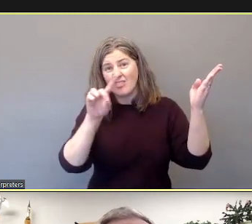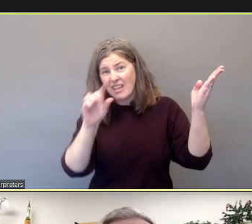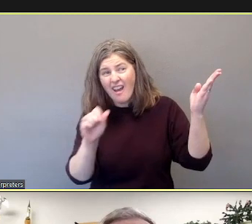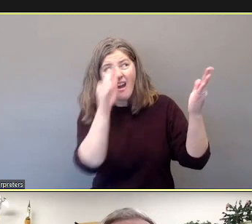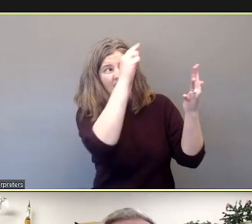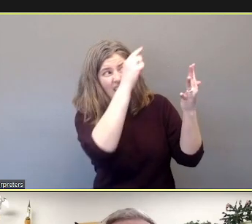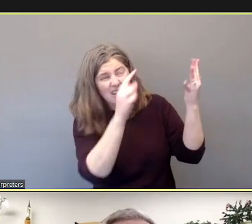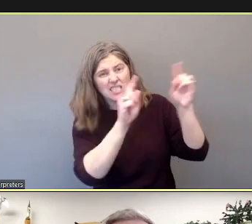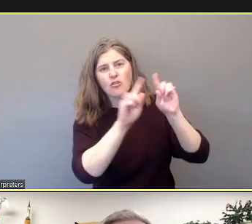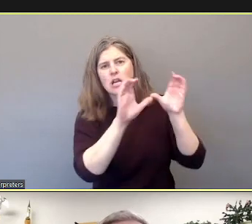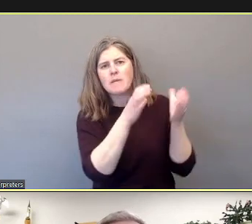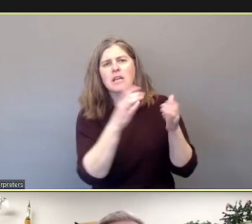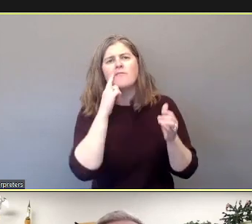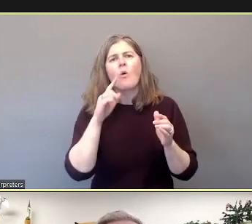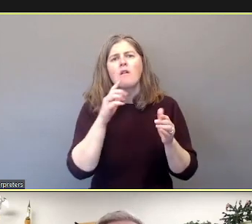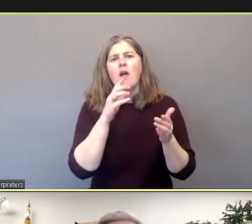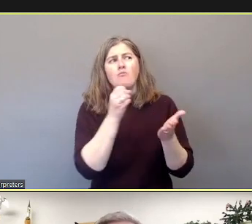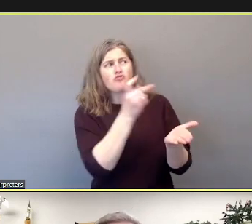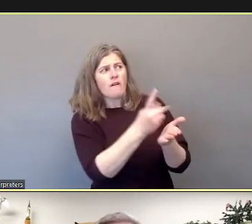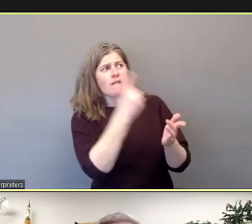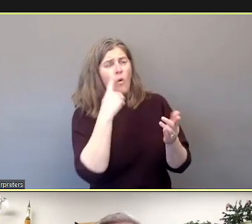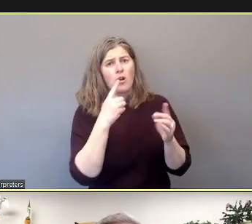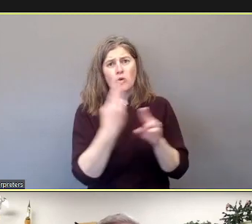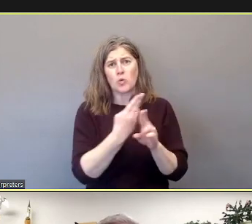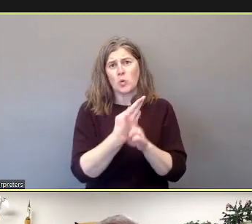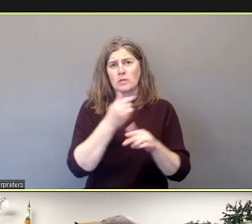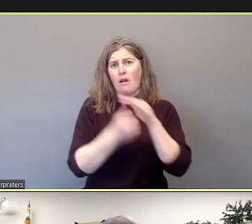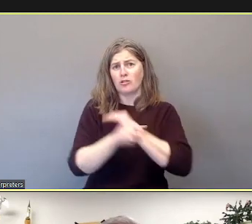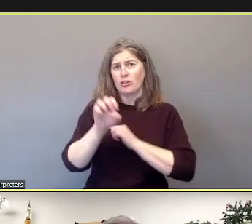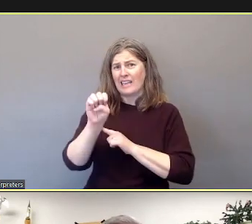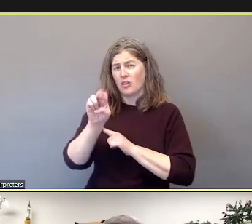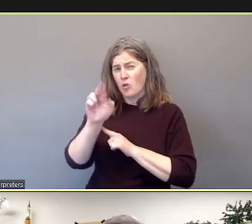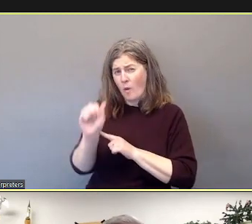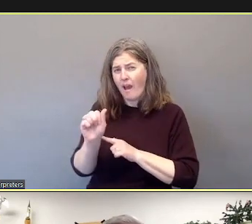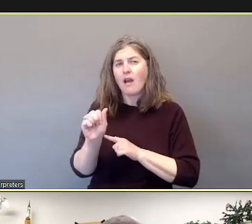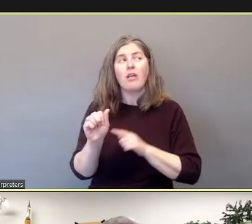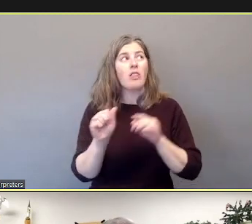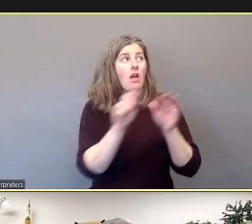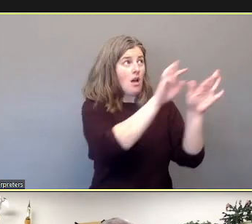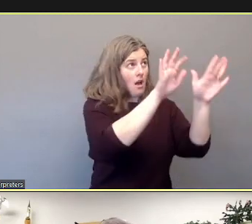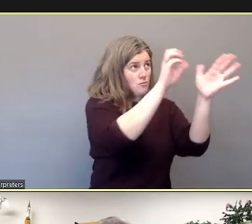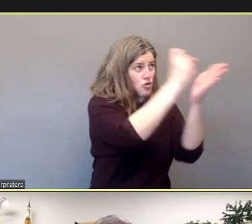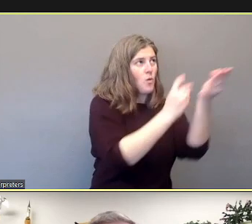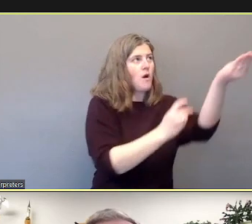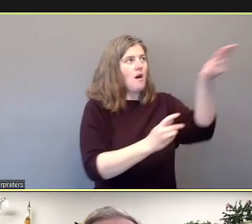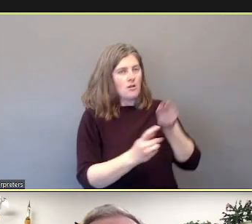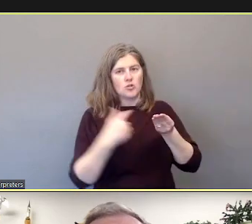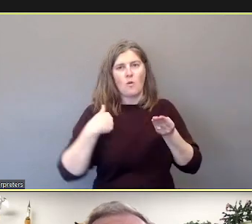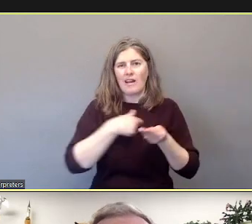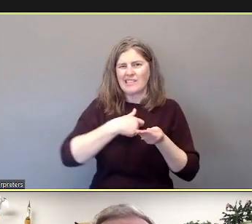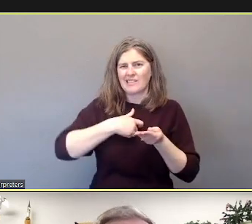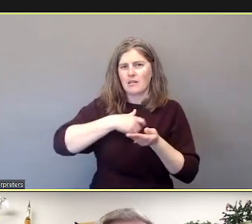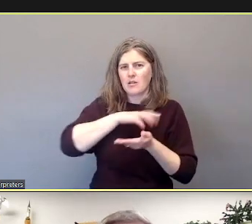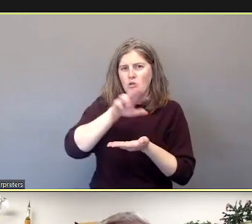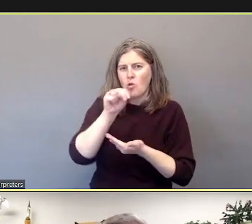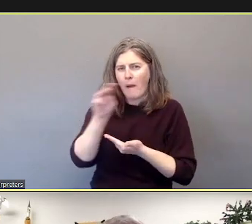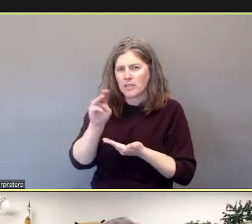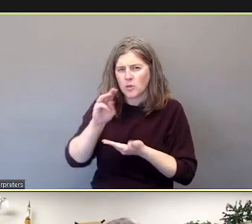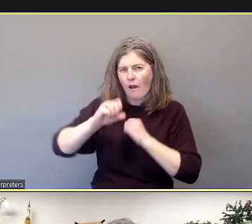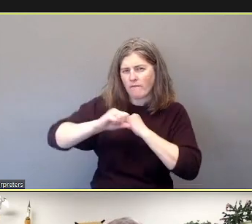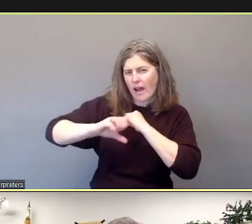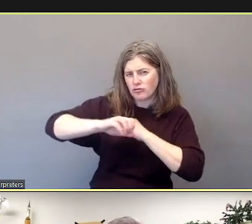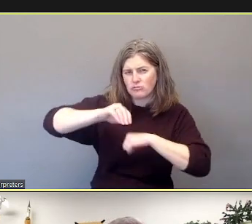committees, looked at by folks here in New Mexico and our medical advisory team. And actually, I wanted to put a special pitch out